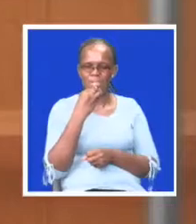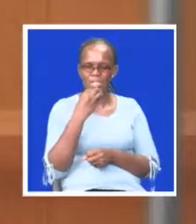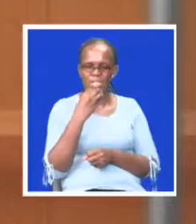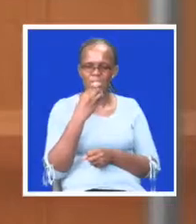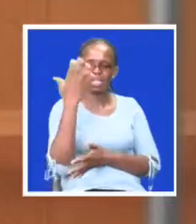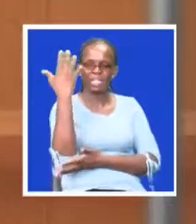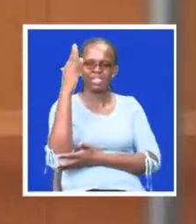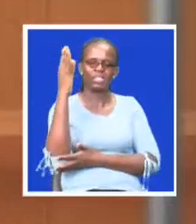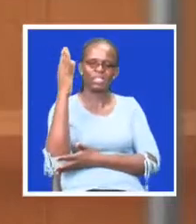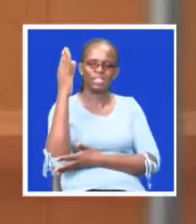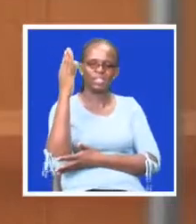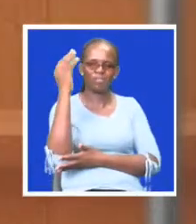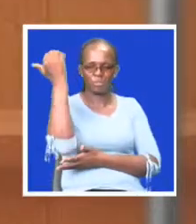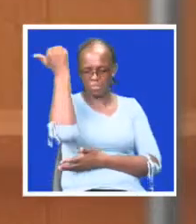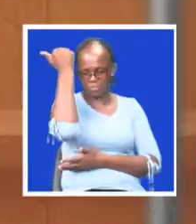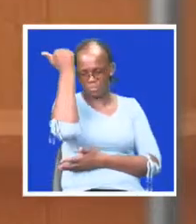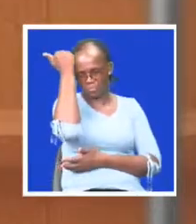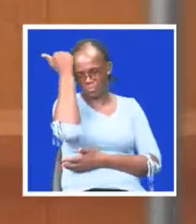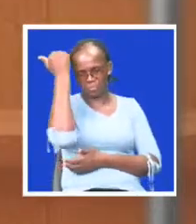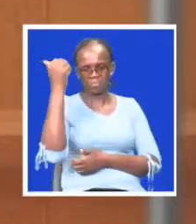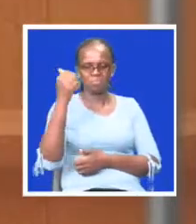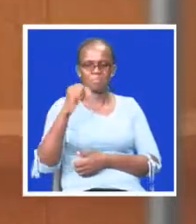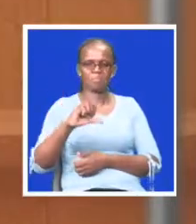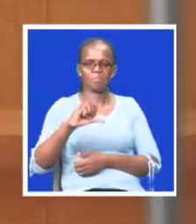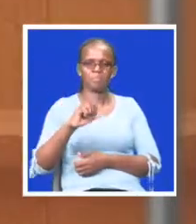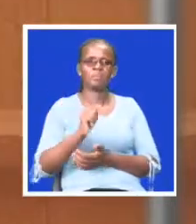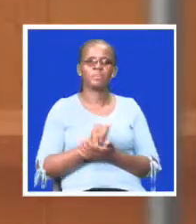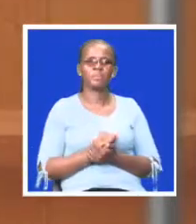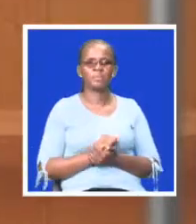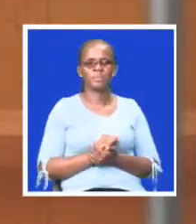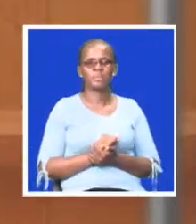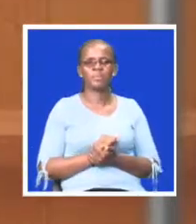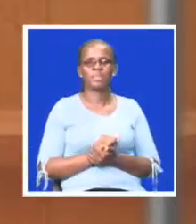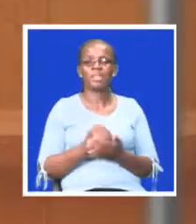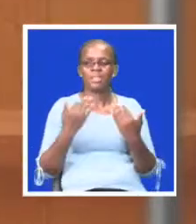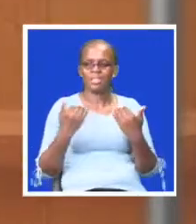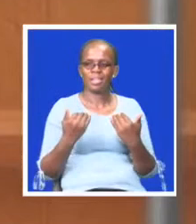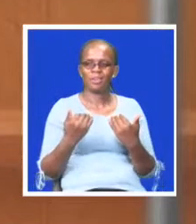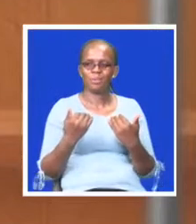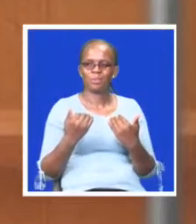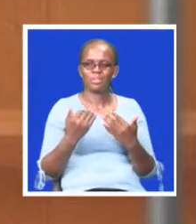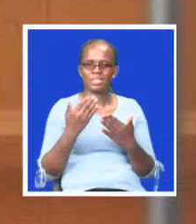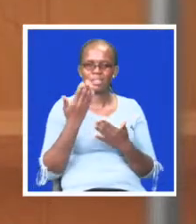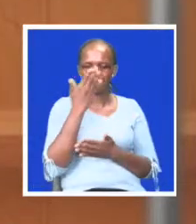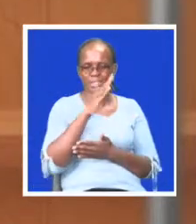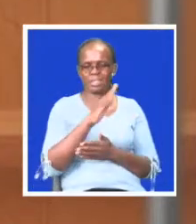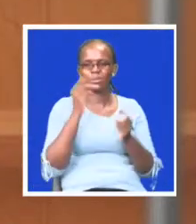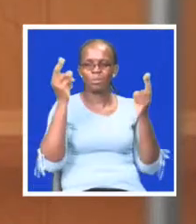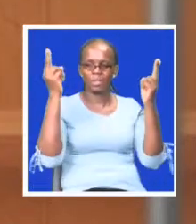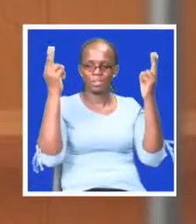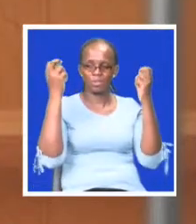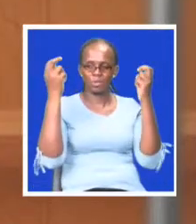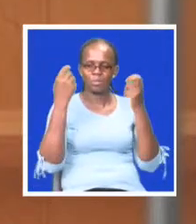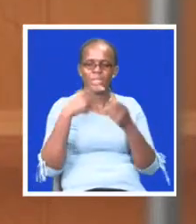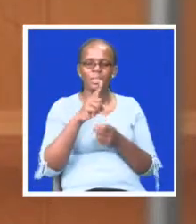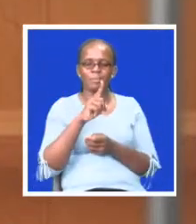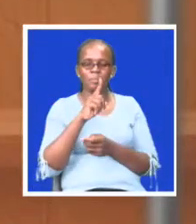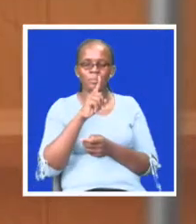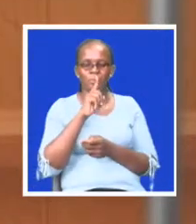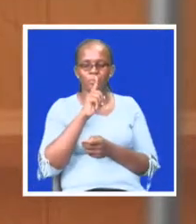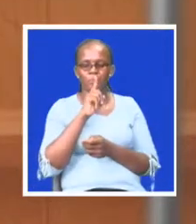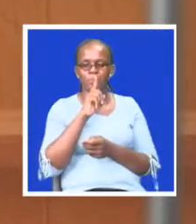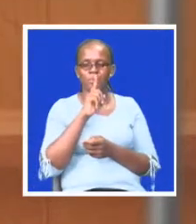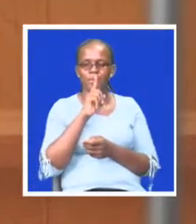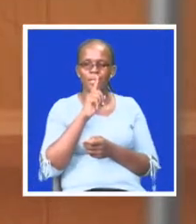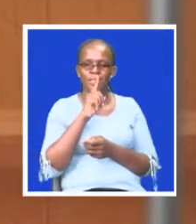I think we've reached the end of our lesson today. But before